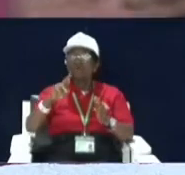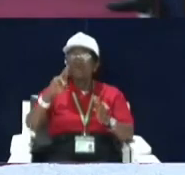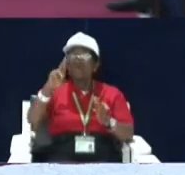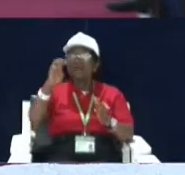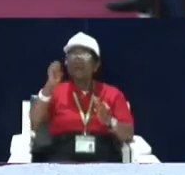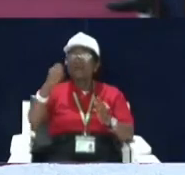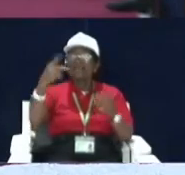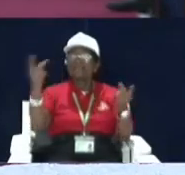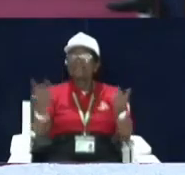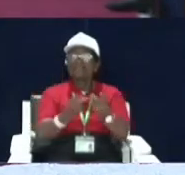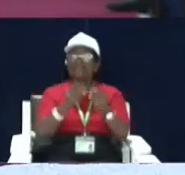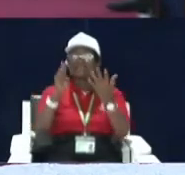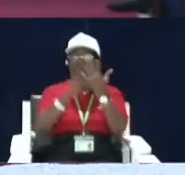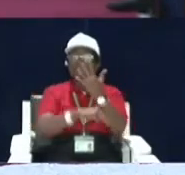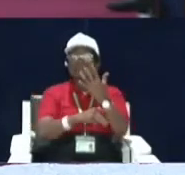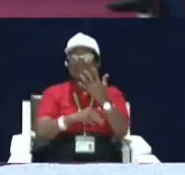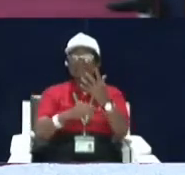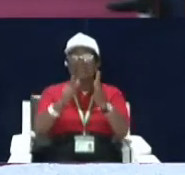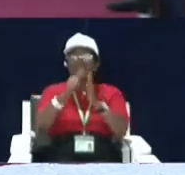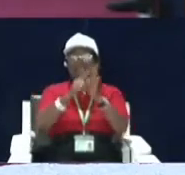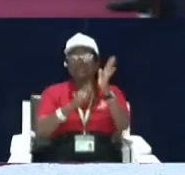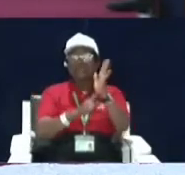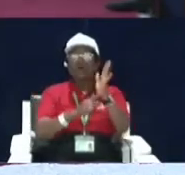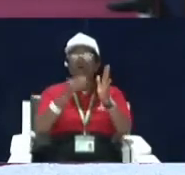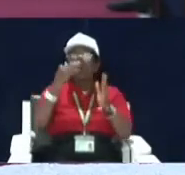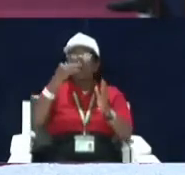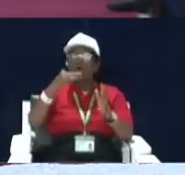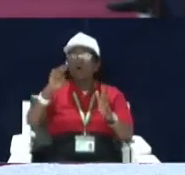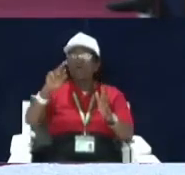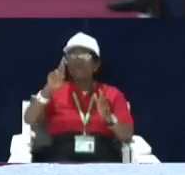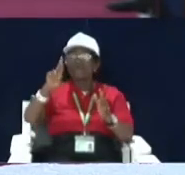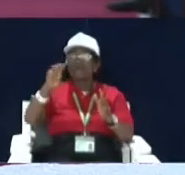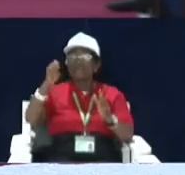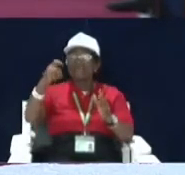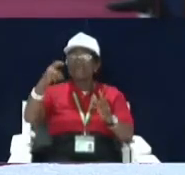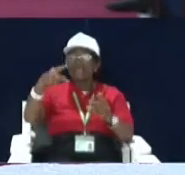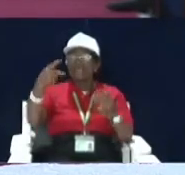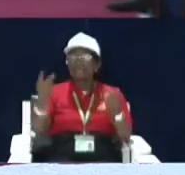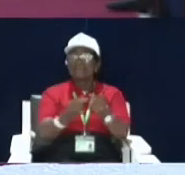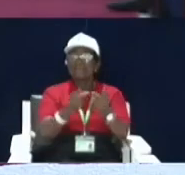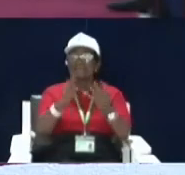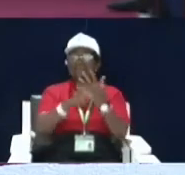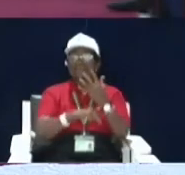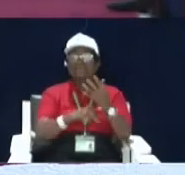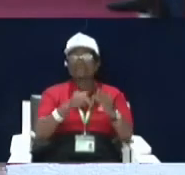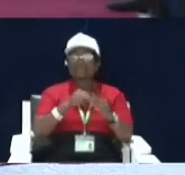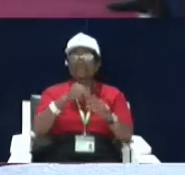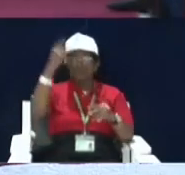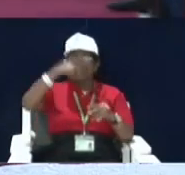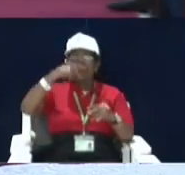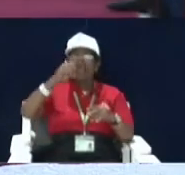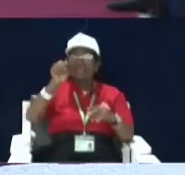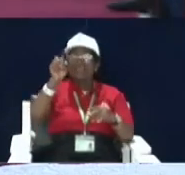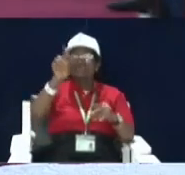The law of substitution in Proverbs chapter 11, verse 8, Proverbs 11, verse 8